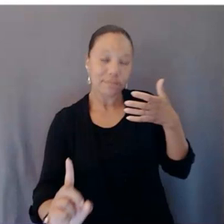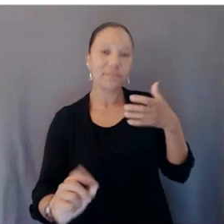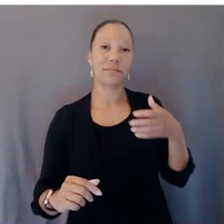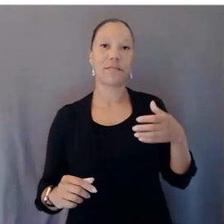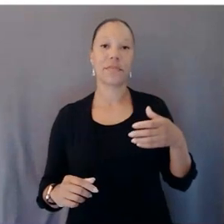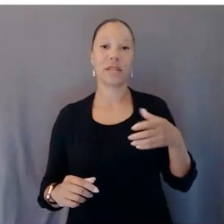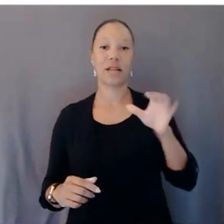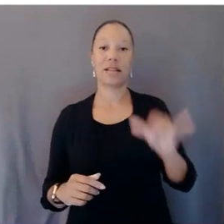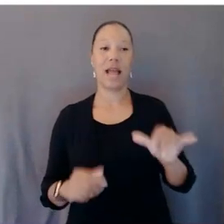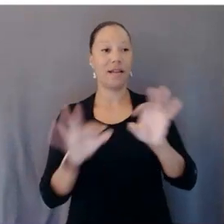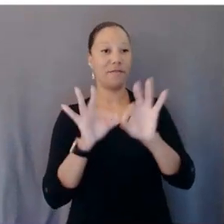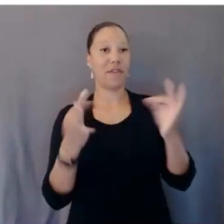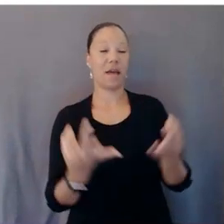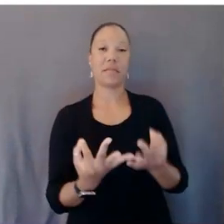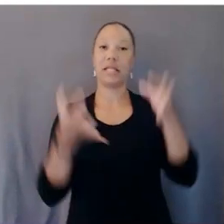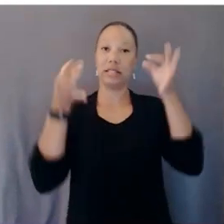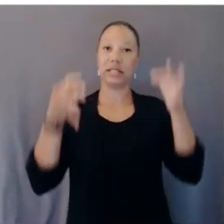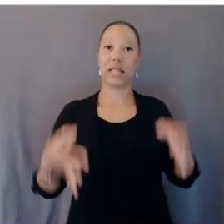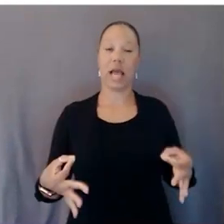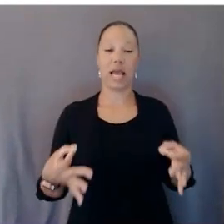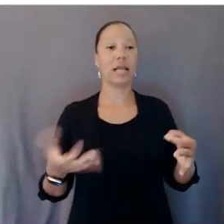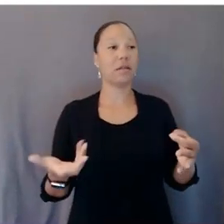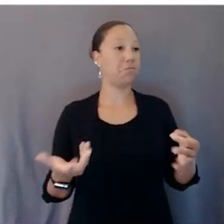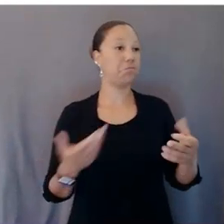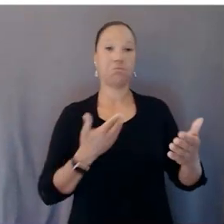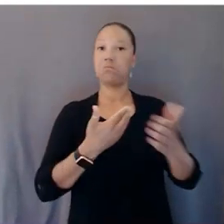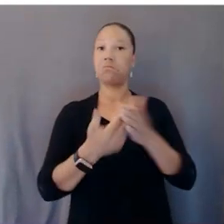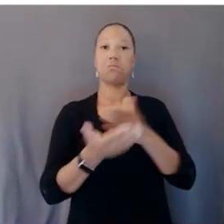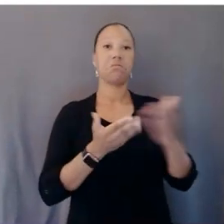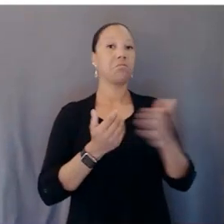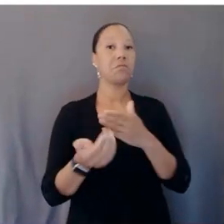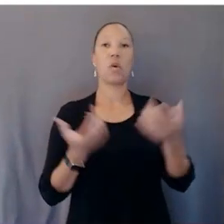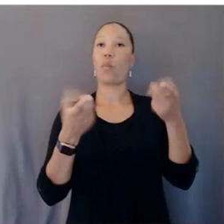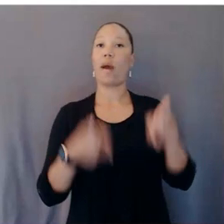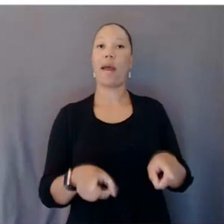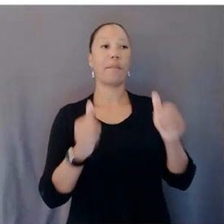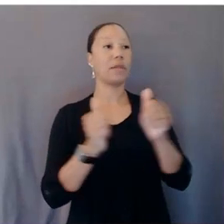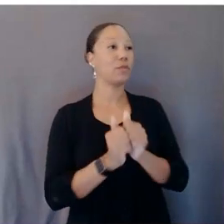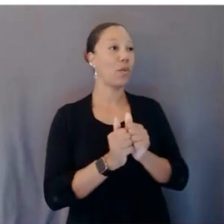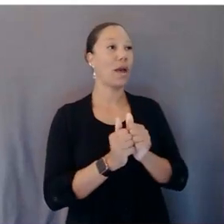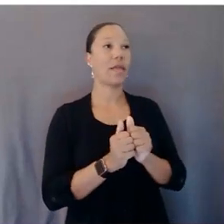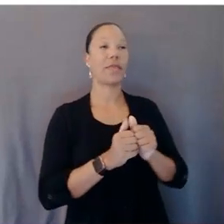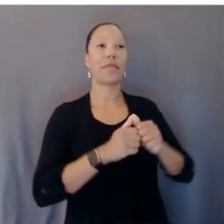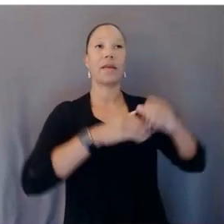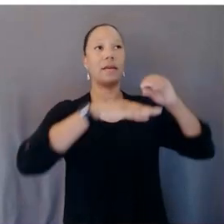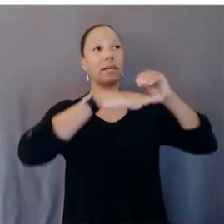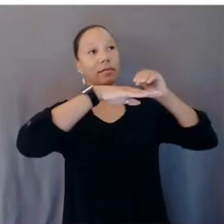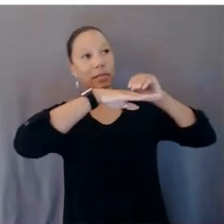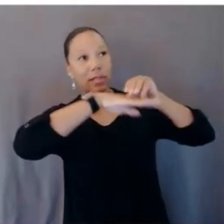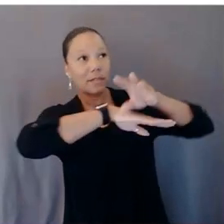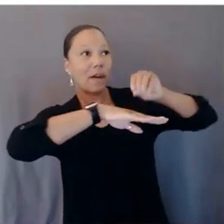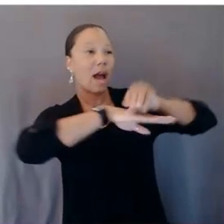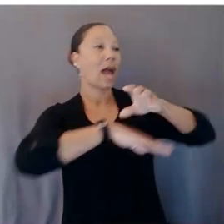it's a family who says, you know what, regardless of the health conditions, regardless of what's going on all around